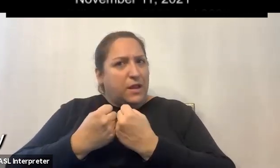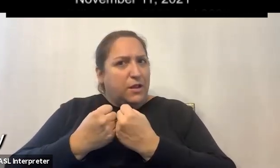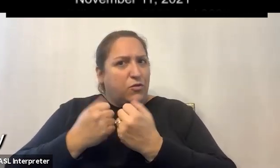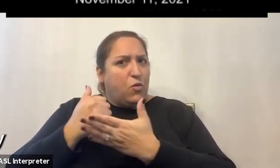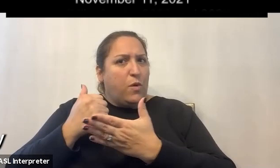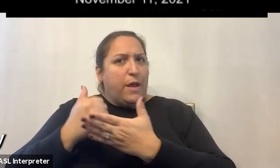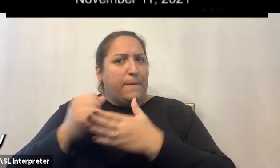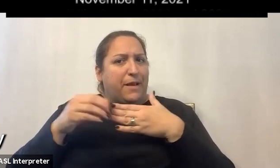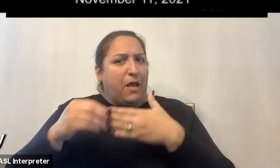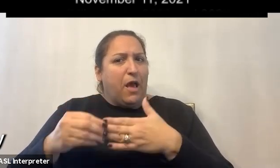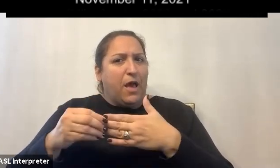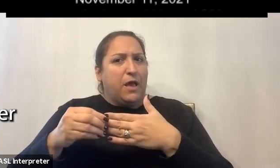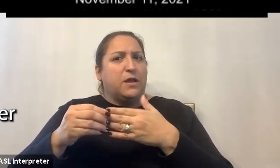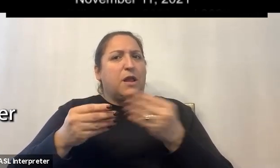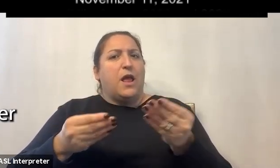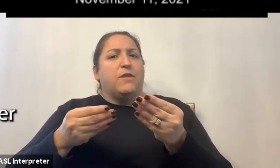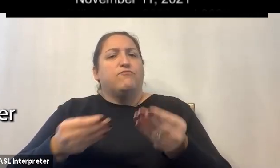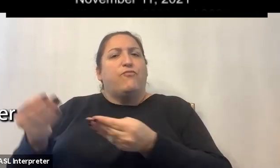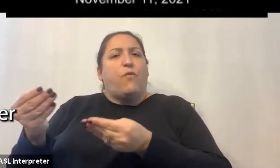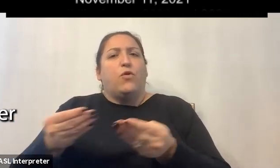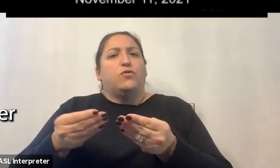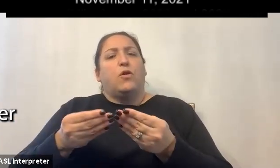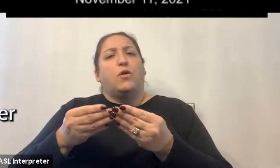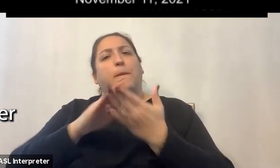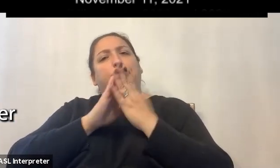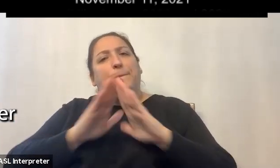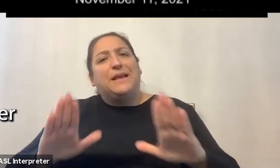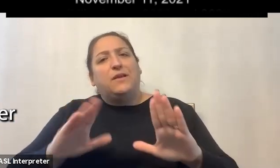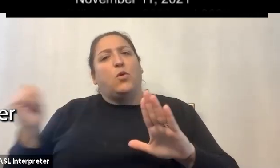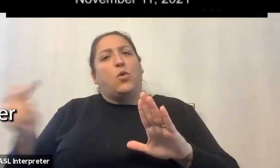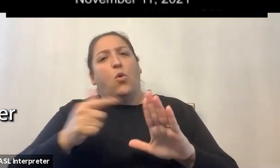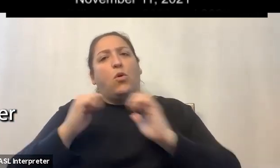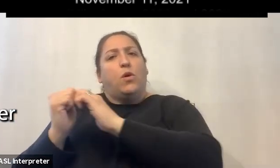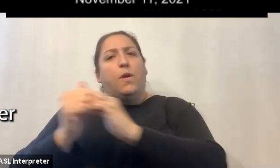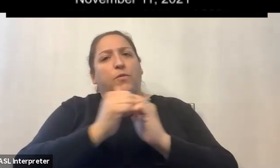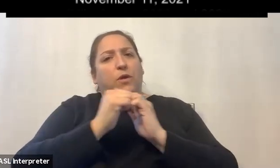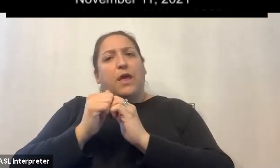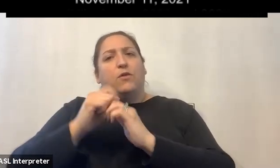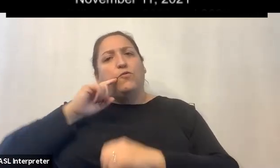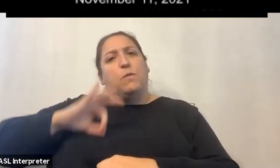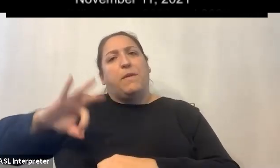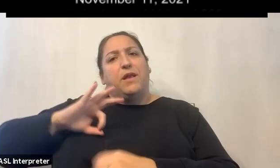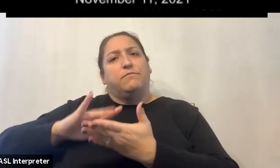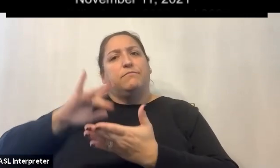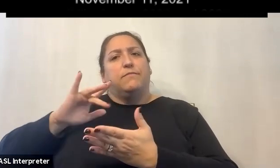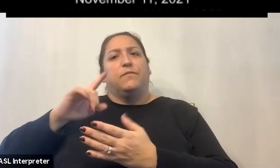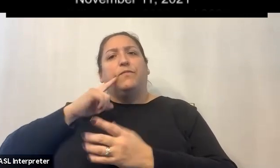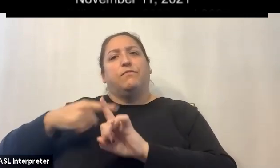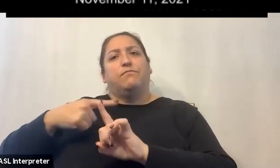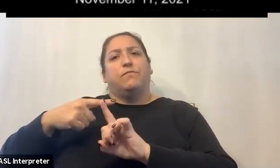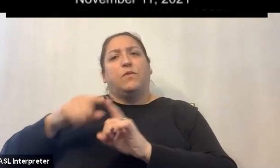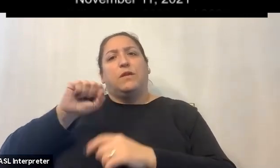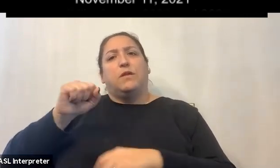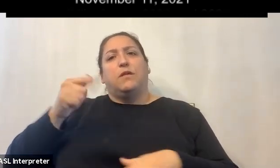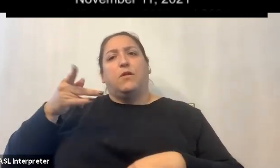guide and foster harmony in the way that we all come together to benefit from space. So without